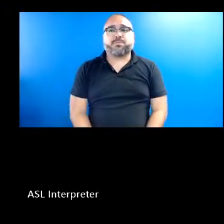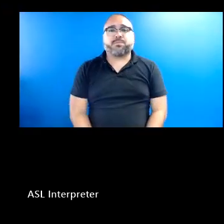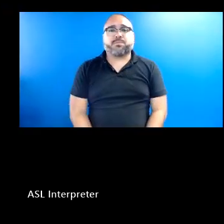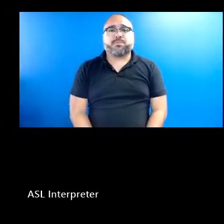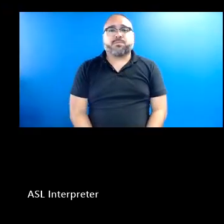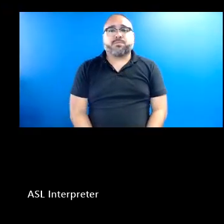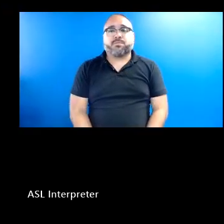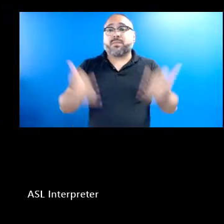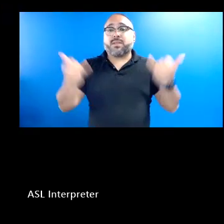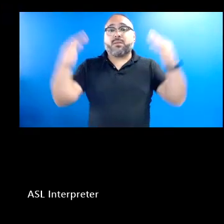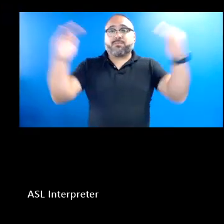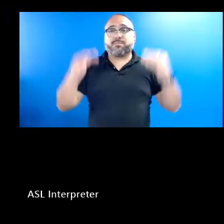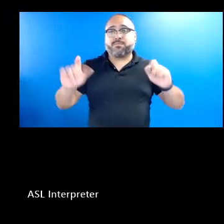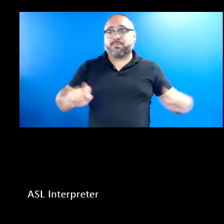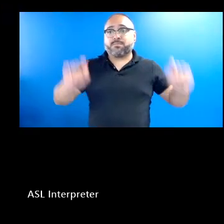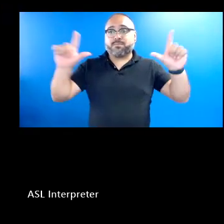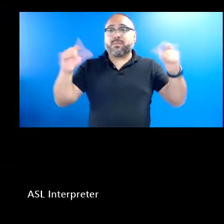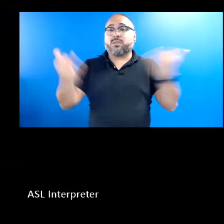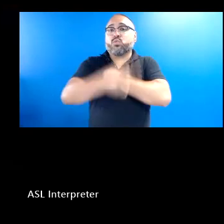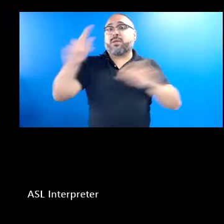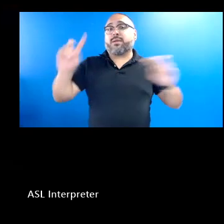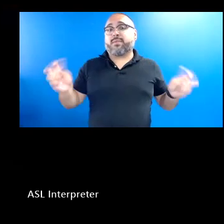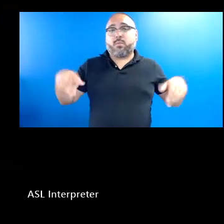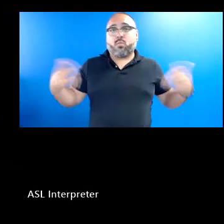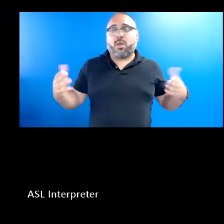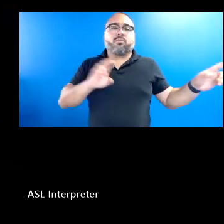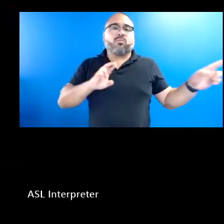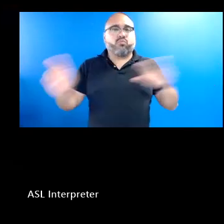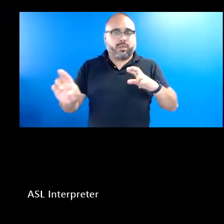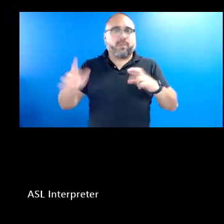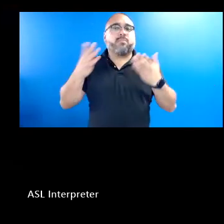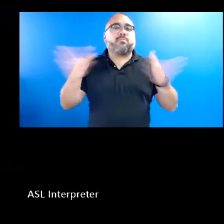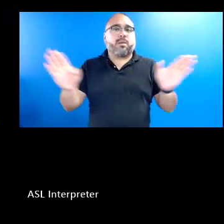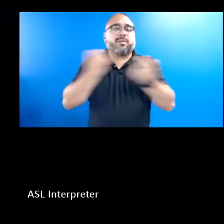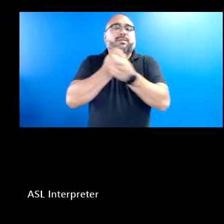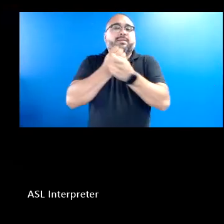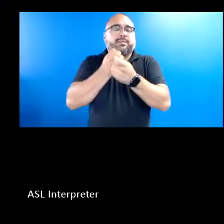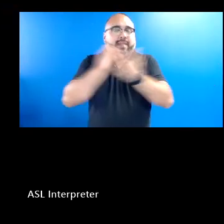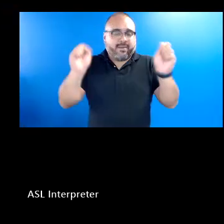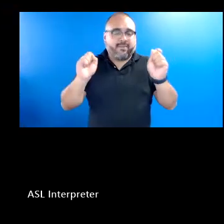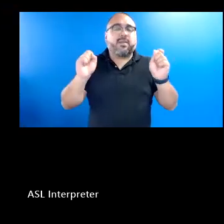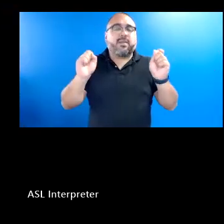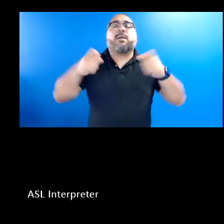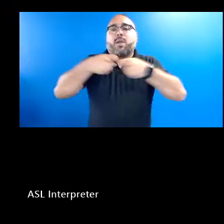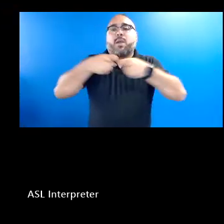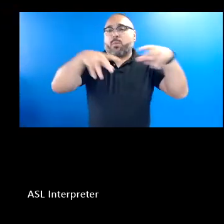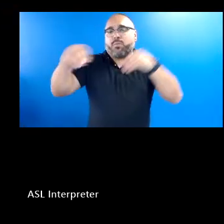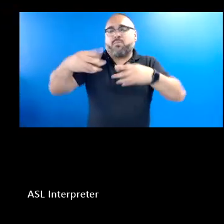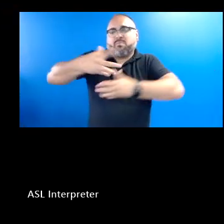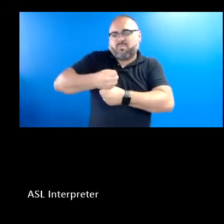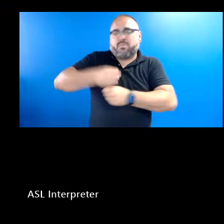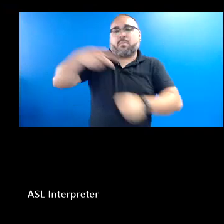Moving to the next slide, the theme for today's meeting is preparedness for public safety power shutoffs or PSPS outages. So we thought we